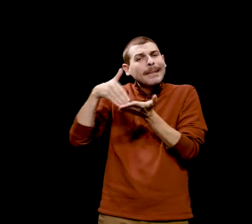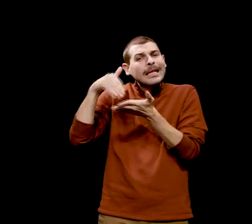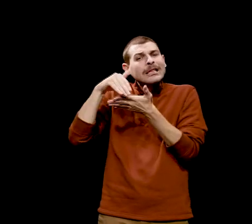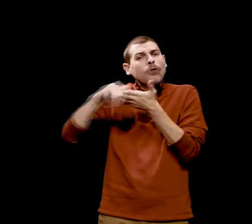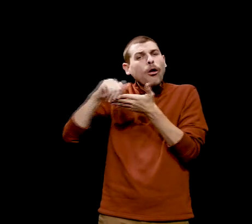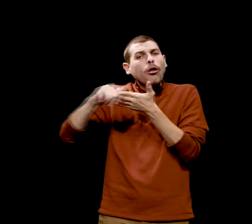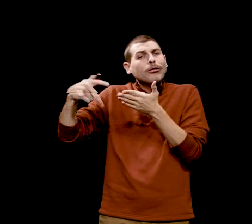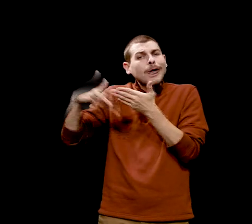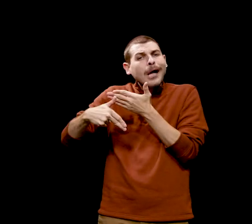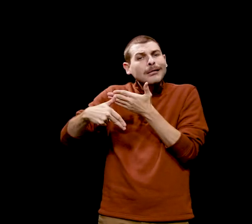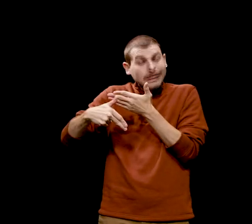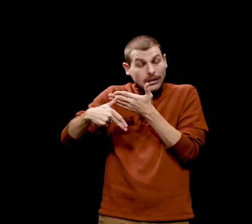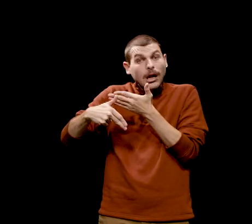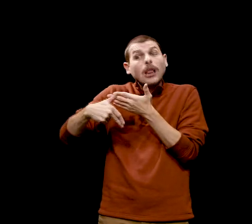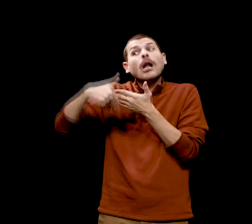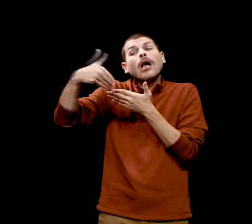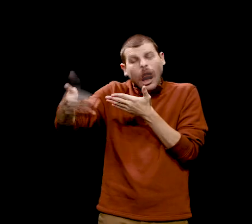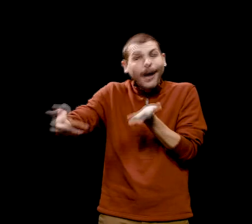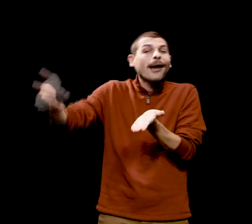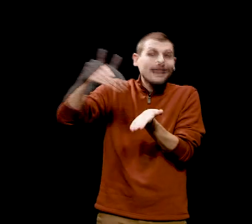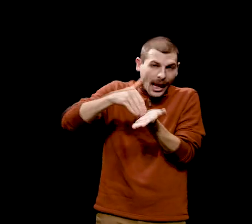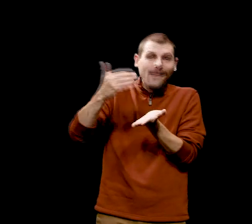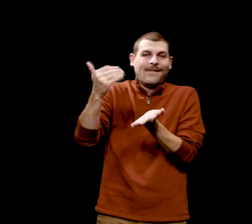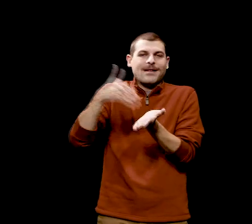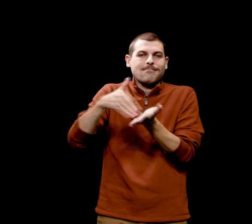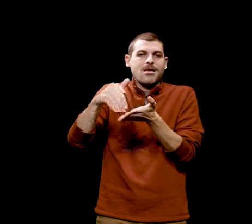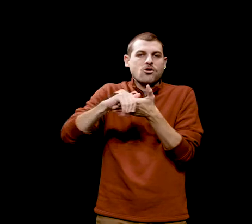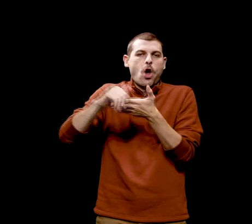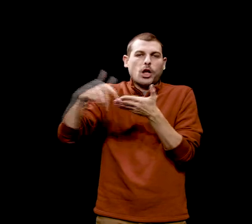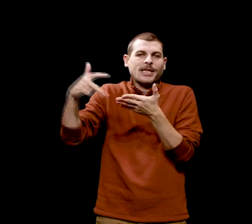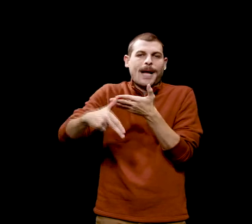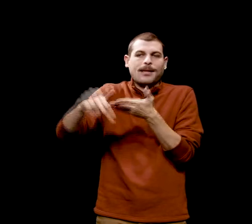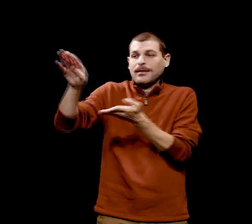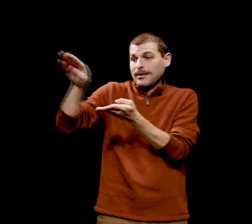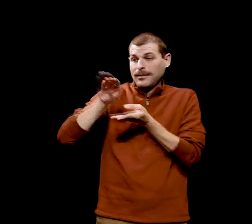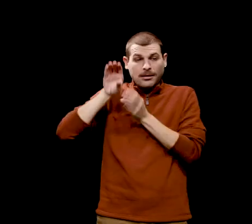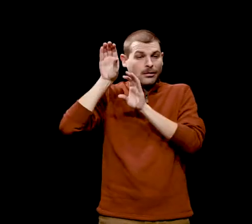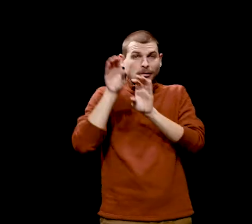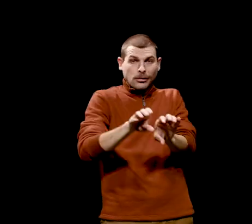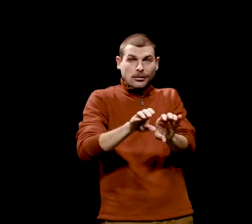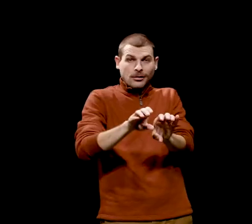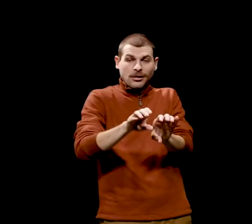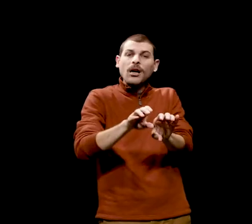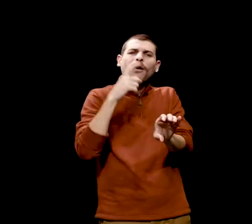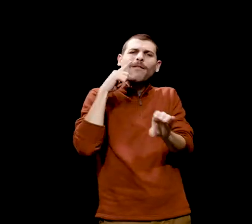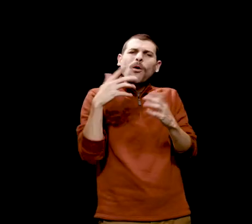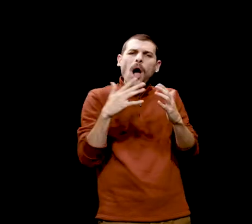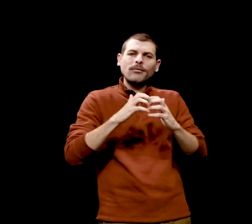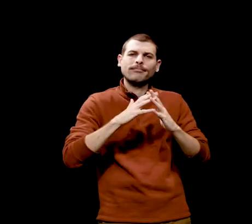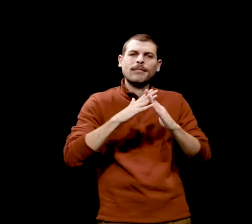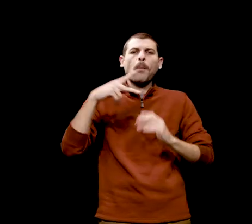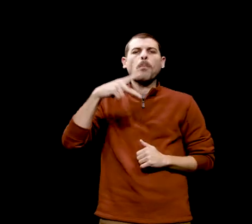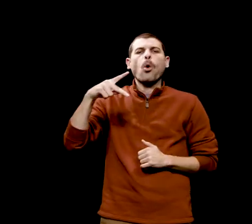$15 million in cuts. The reinvestments, which I strongly support, go towards an expansion of the Portland street response. This